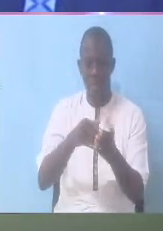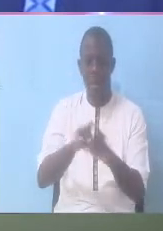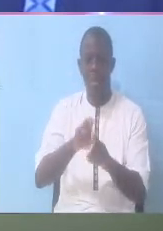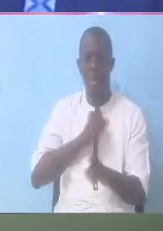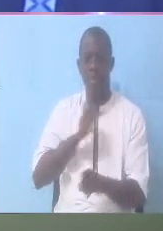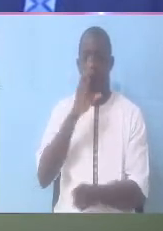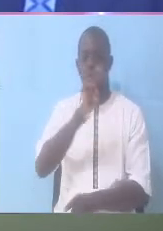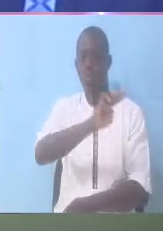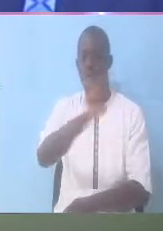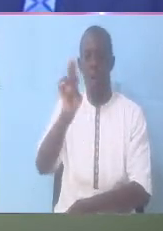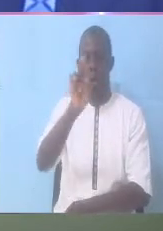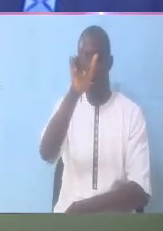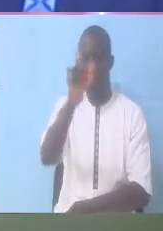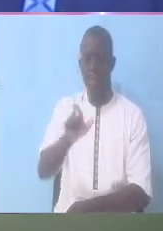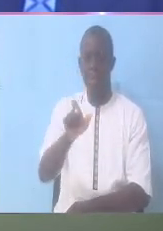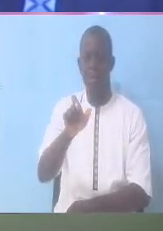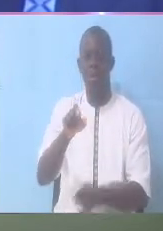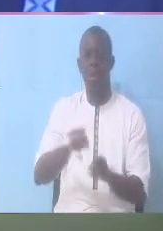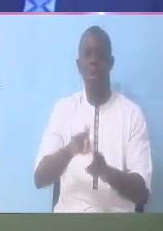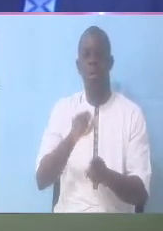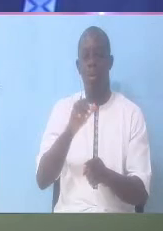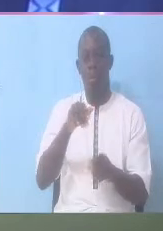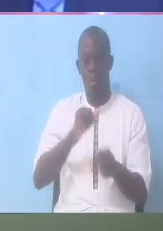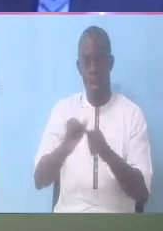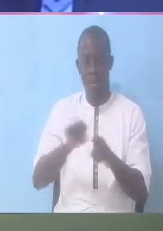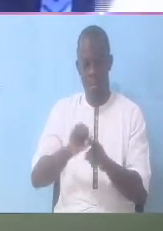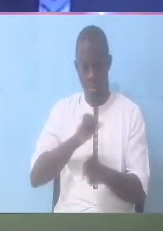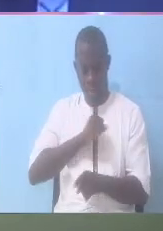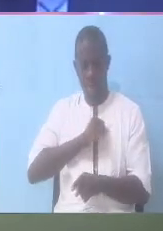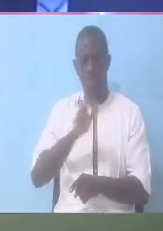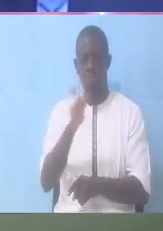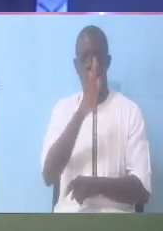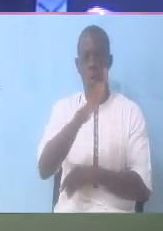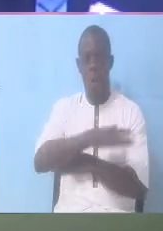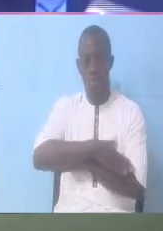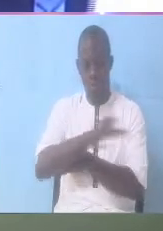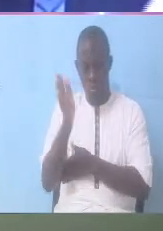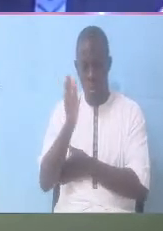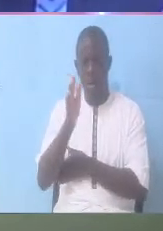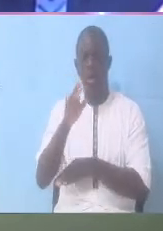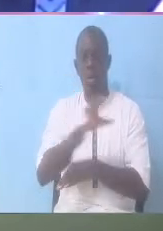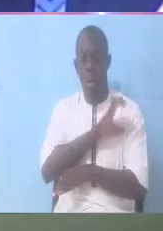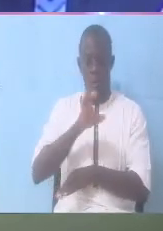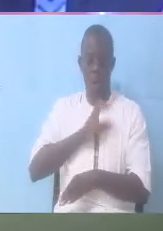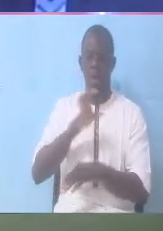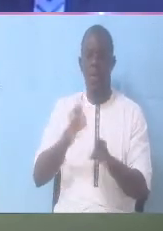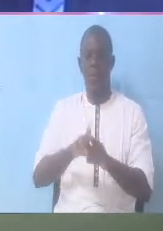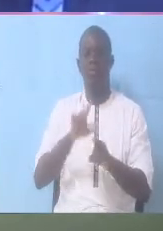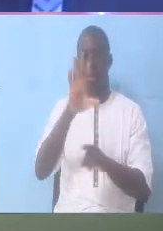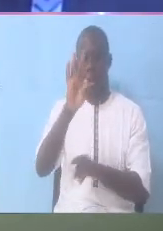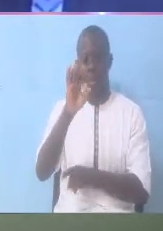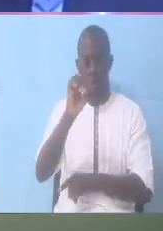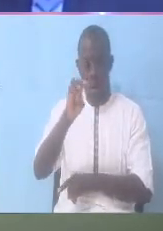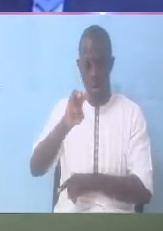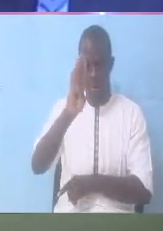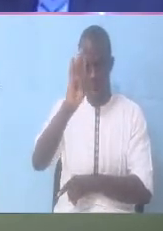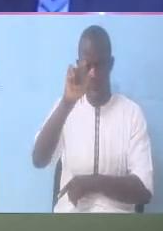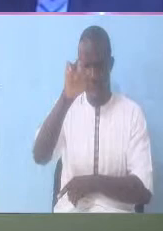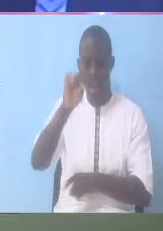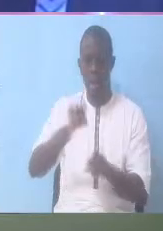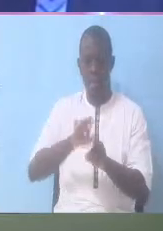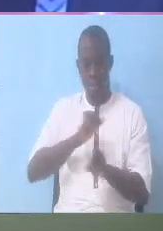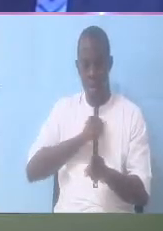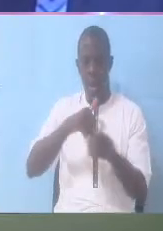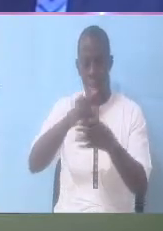Tumbul. Pirin Tumbul nata ye kango din telefon la purunga ta bunda yele ay. Utumo lente fananjita ntata nga bunda yele Tumbul ye